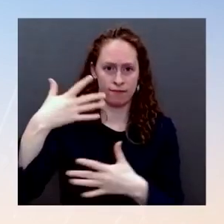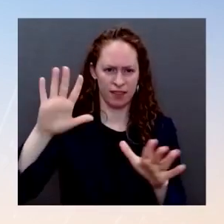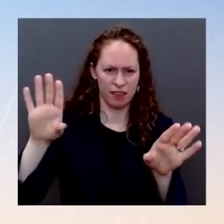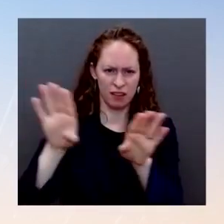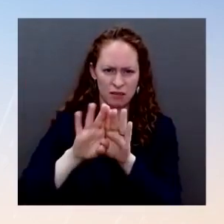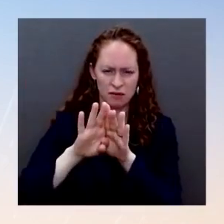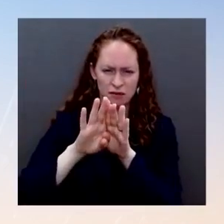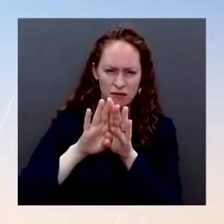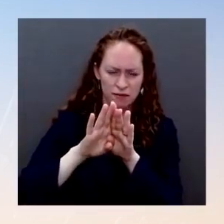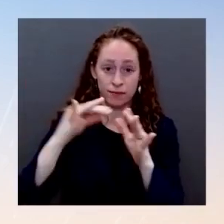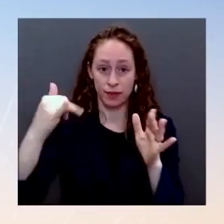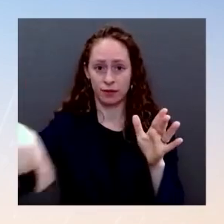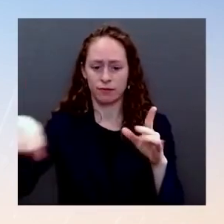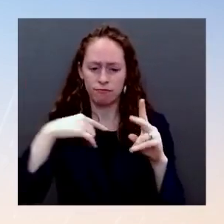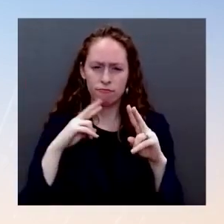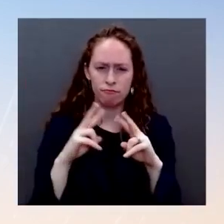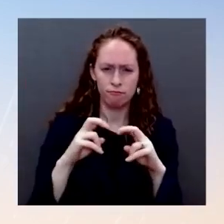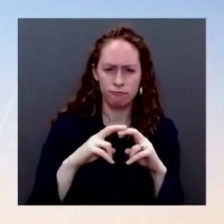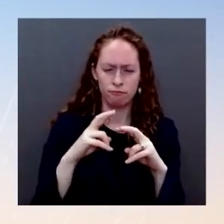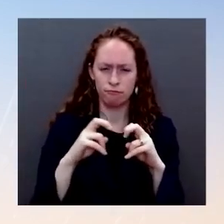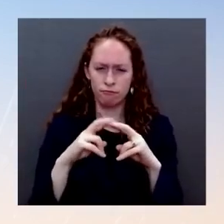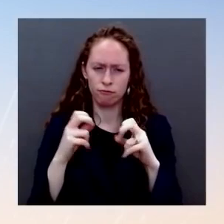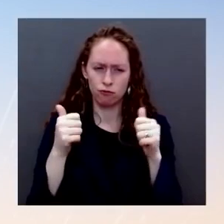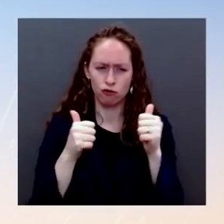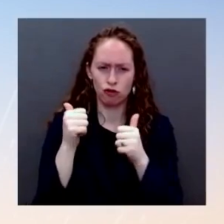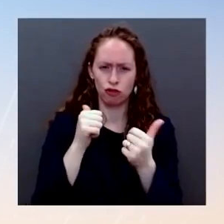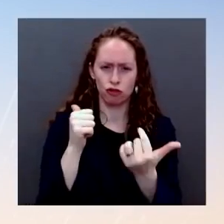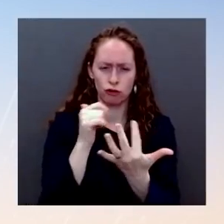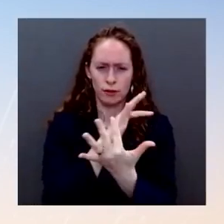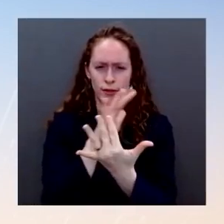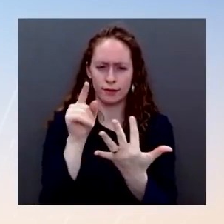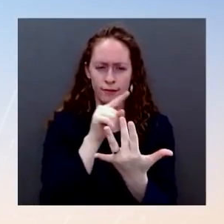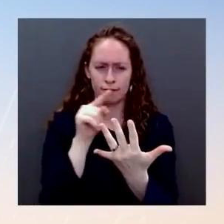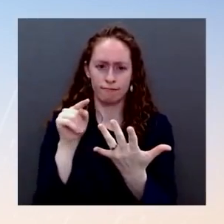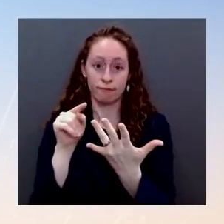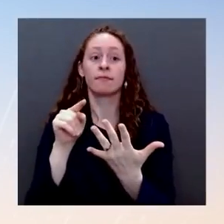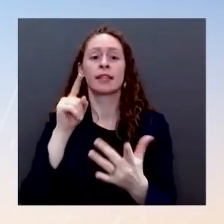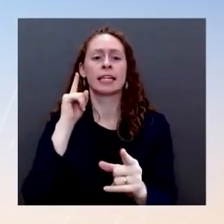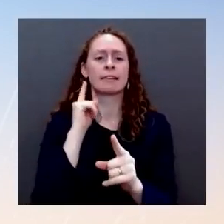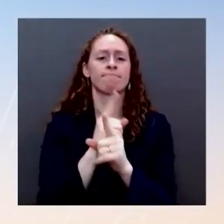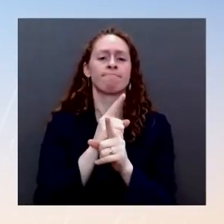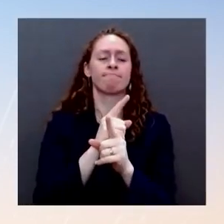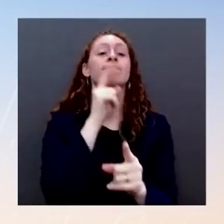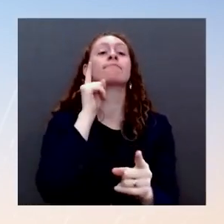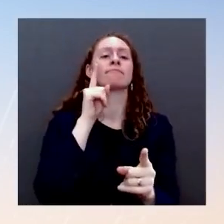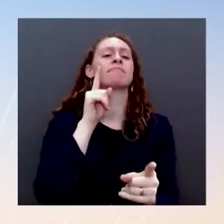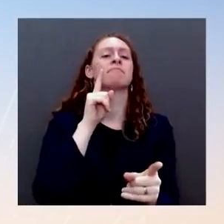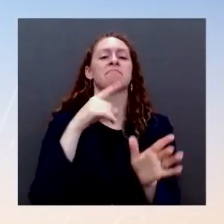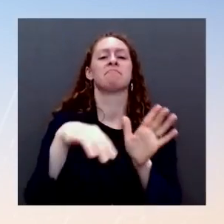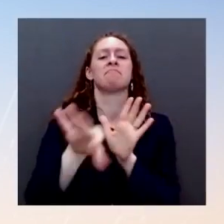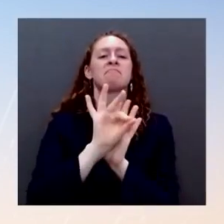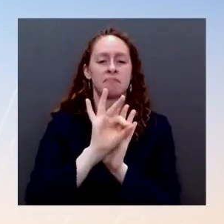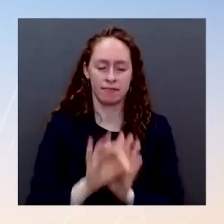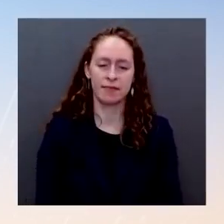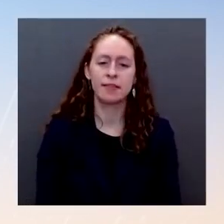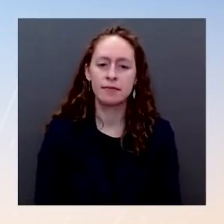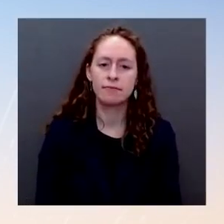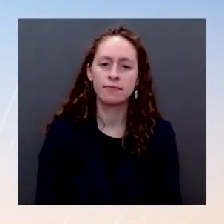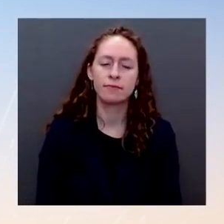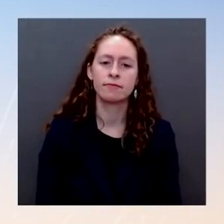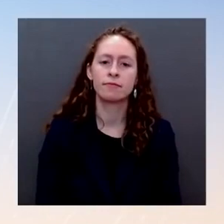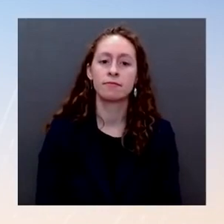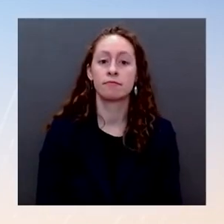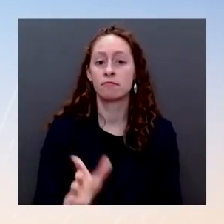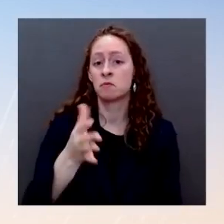contracts. While I expect we can share additional details with all of you soon, and certainly we hope to do that, we're on track to start seeing movement on some